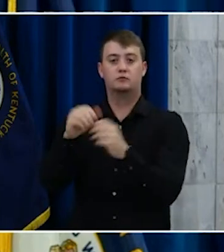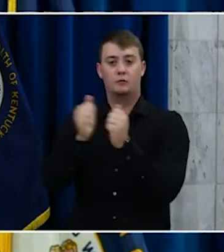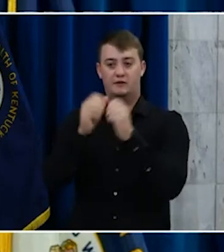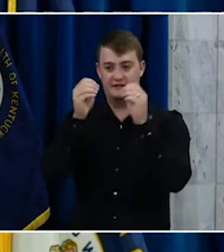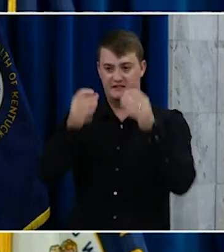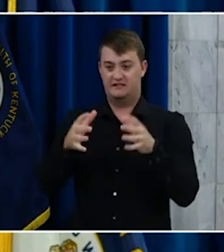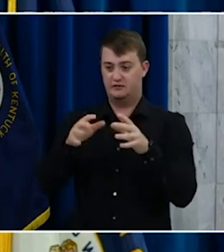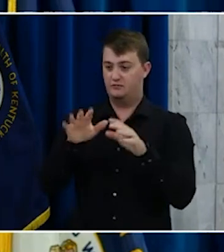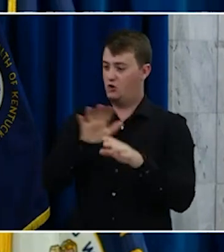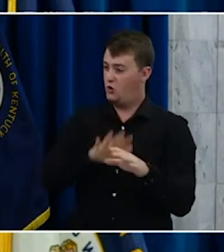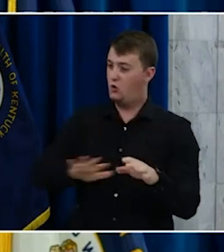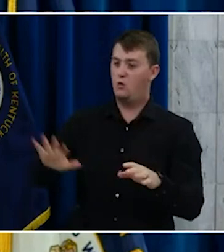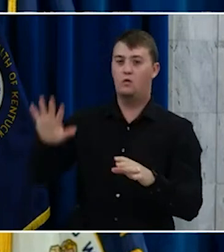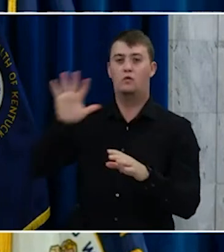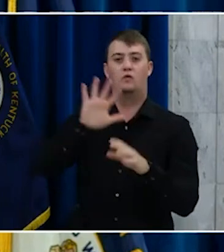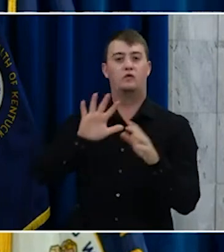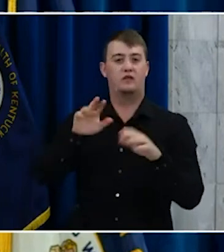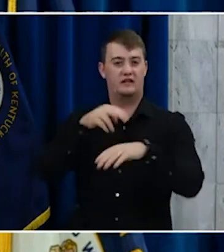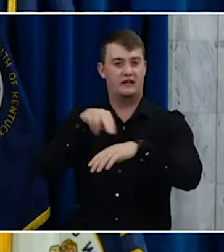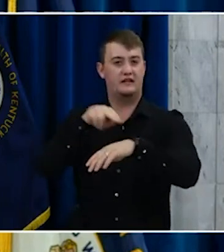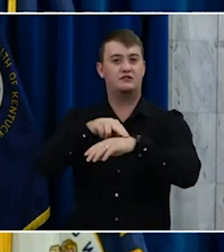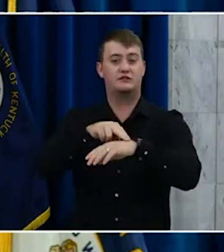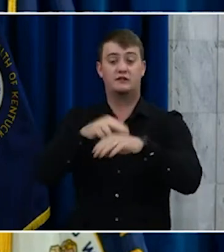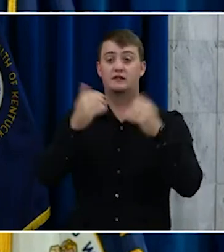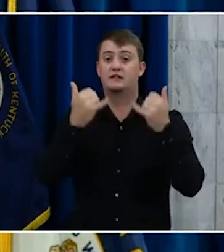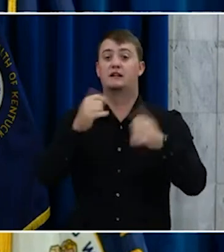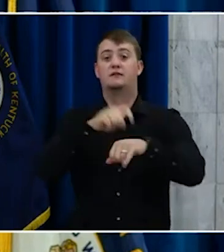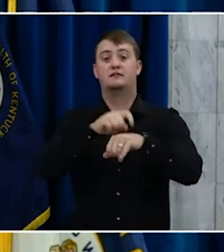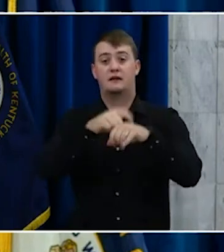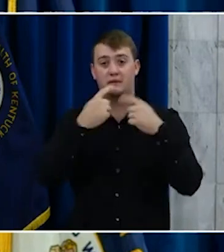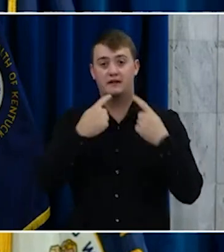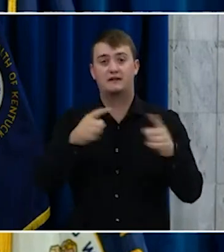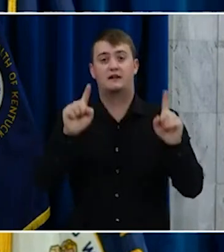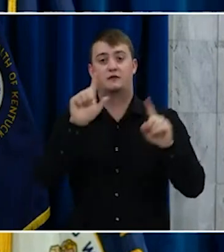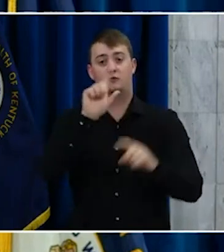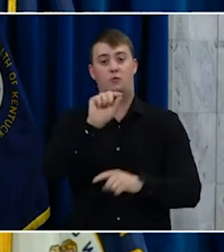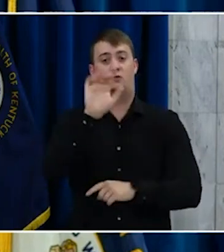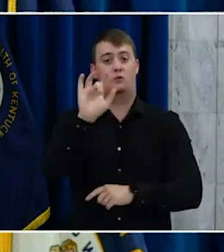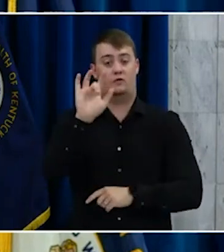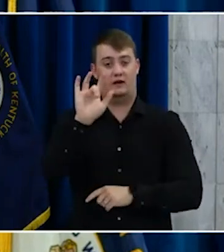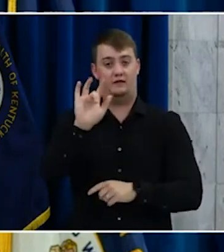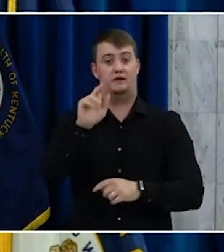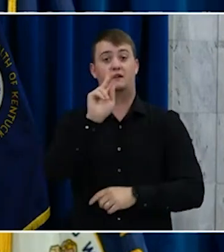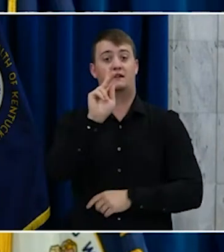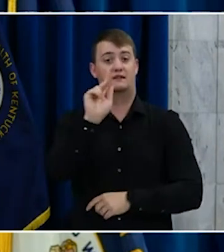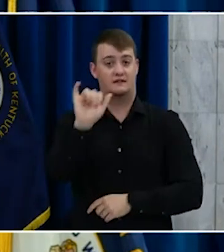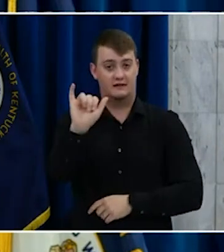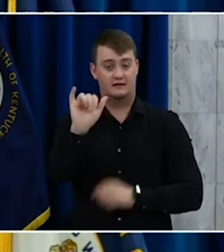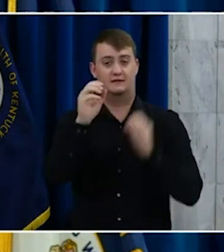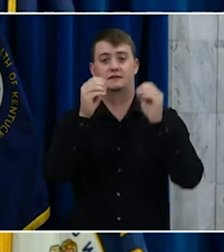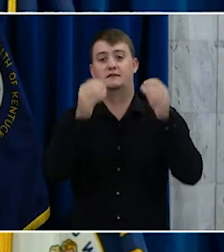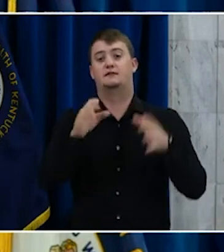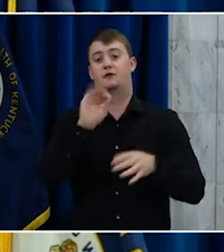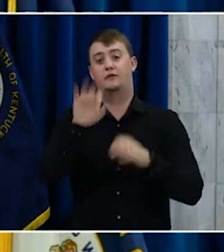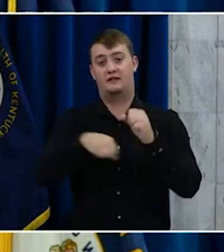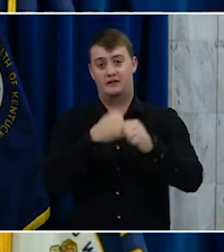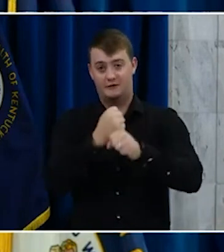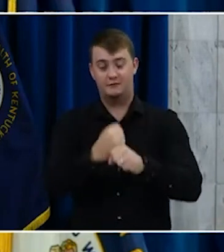teachers across the nation. And now it's time to announce the 2025 Kentucky Teacher of the